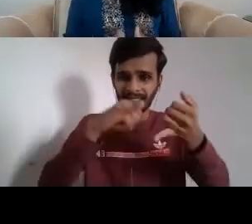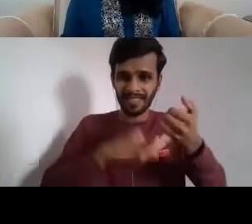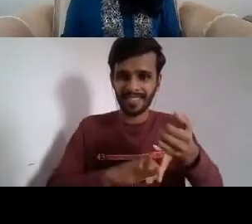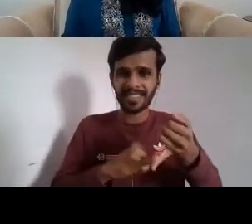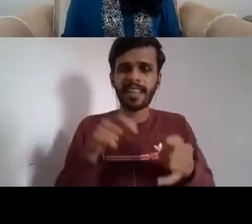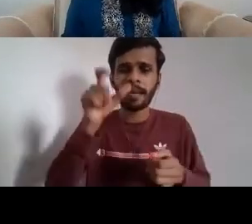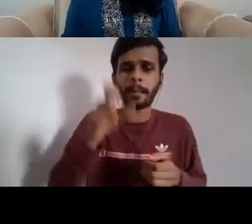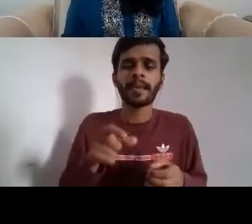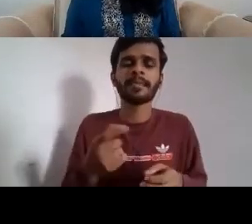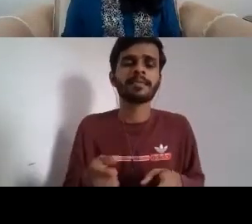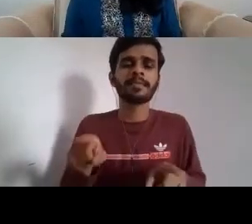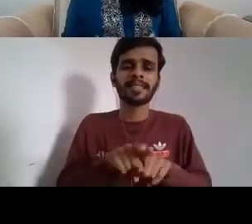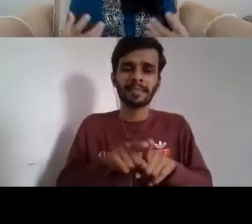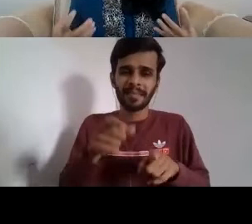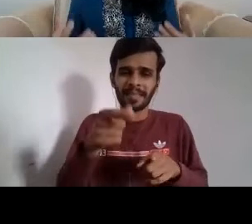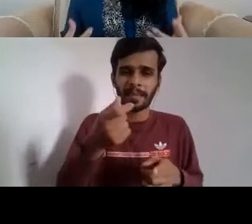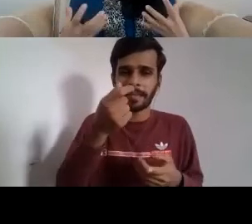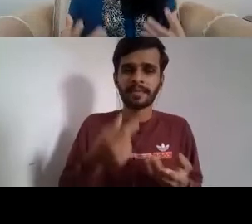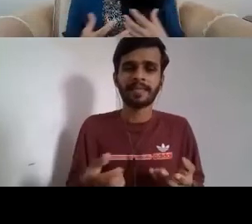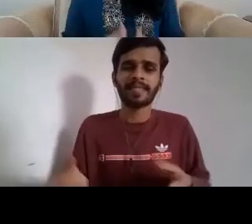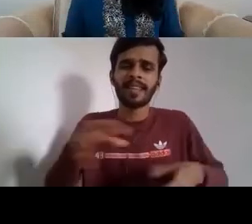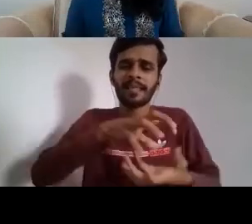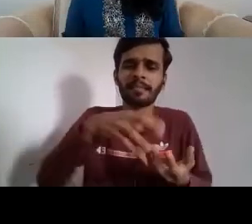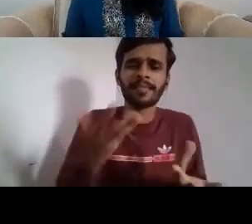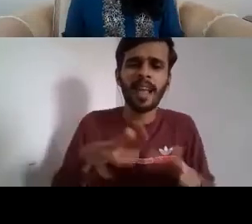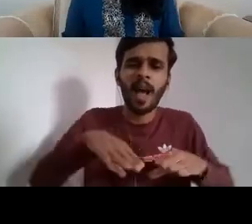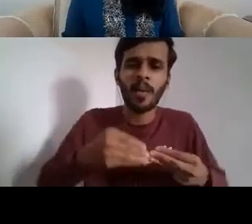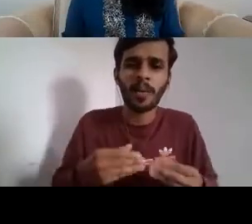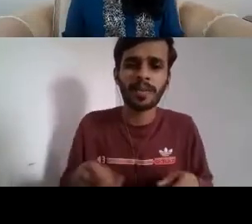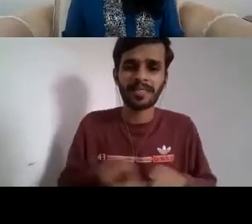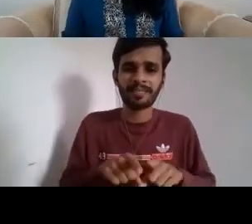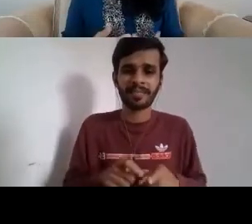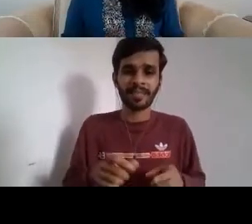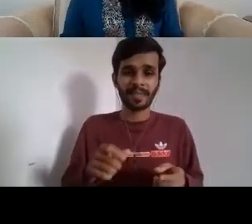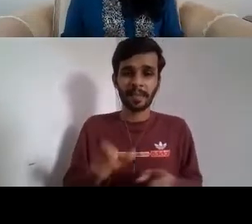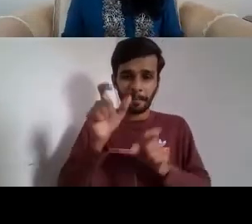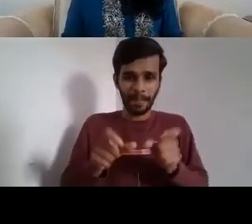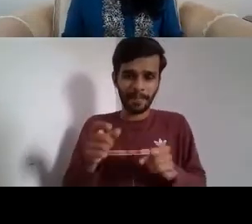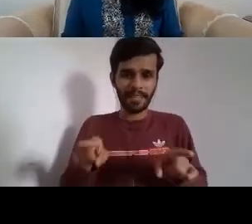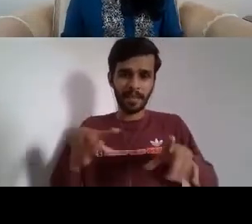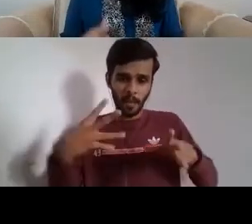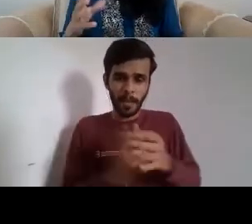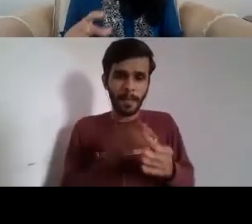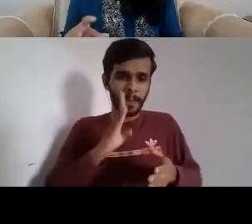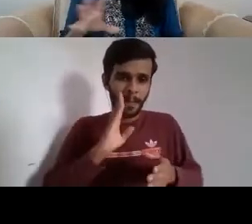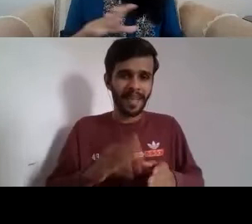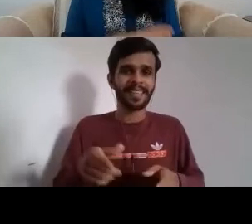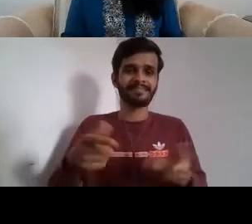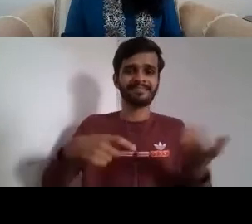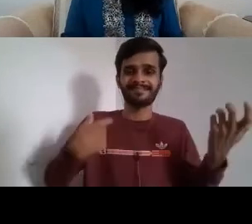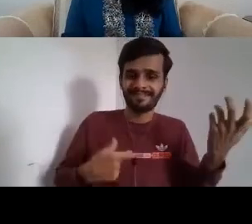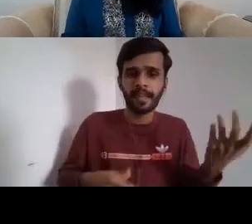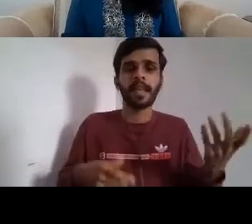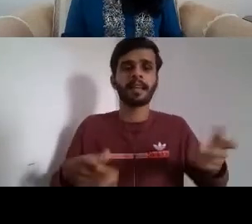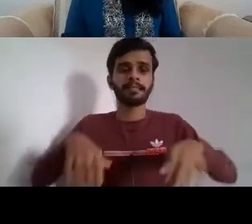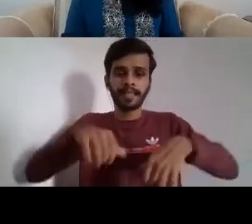two? He started composing for orchestras, concertos, based on Indian